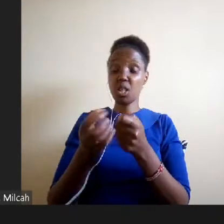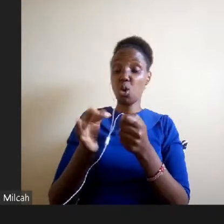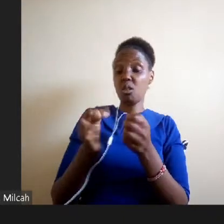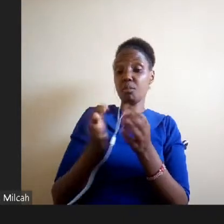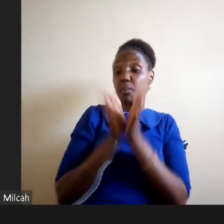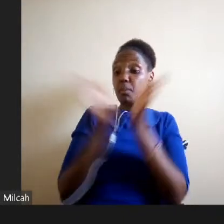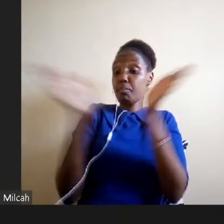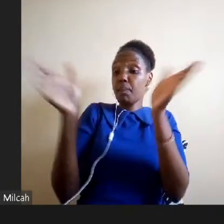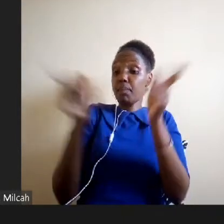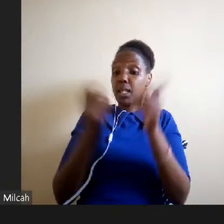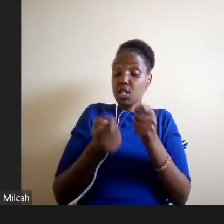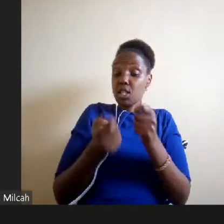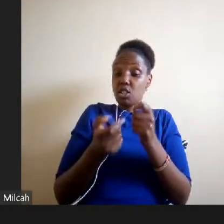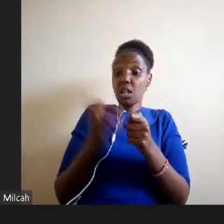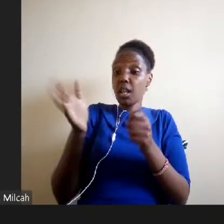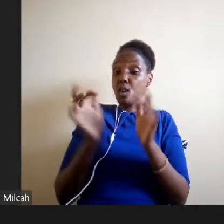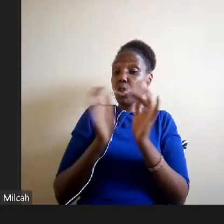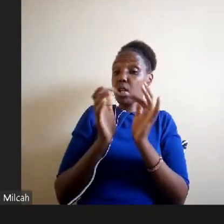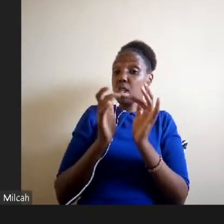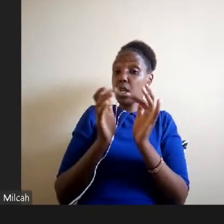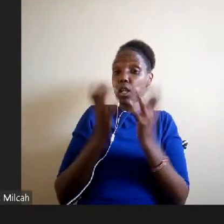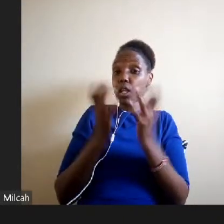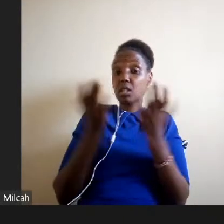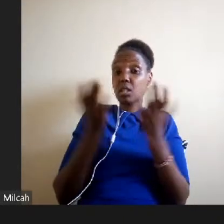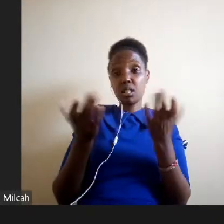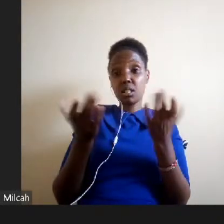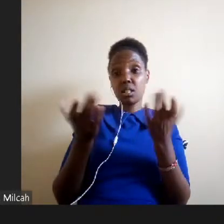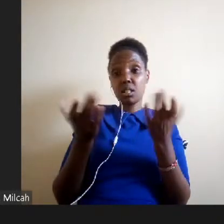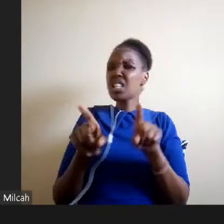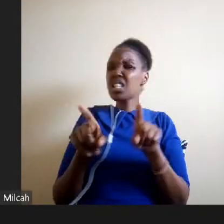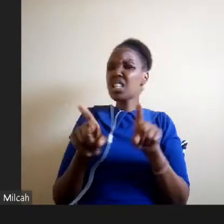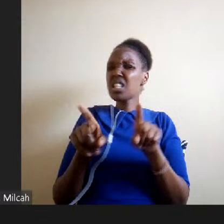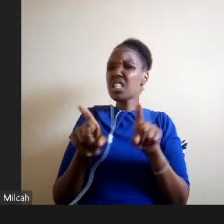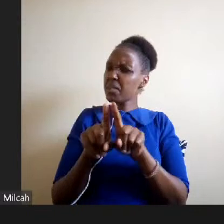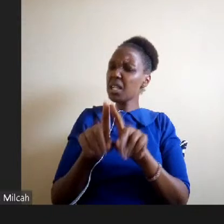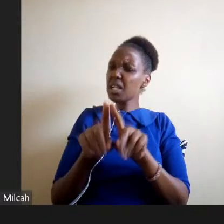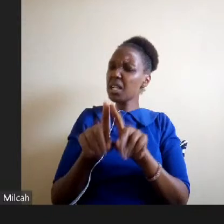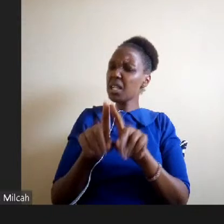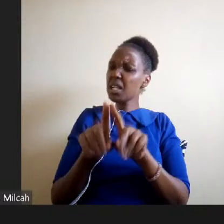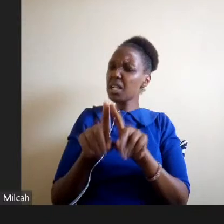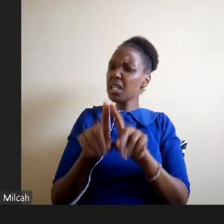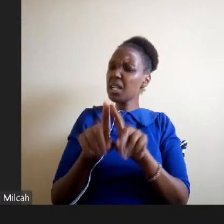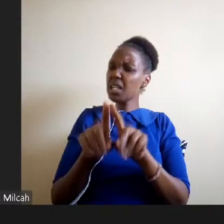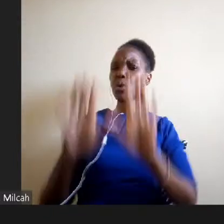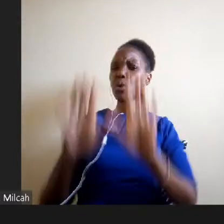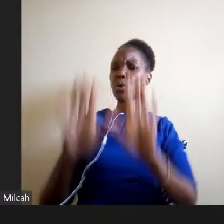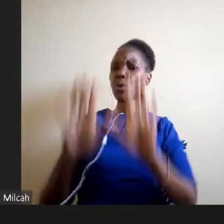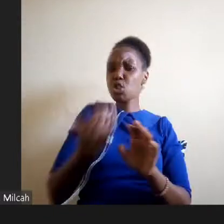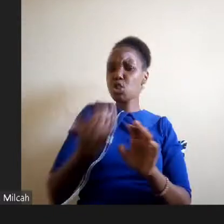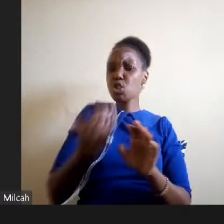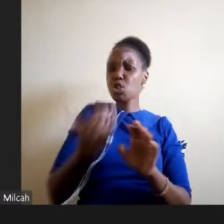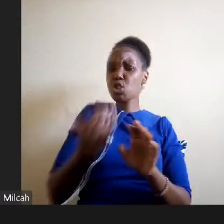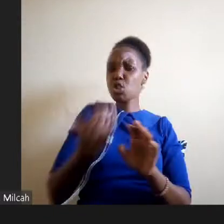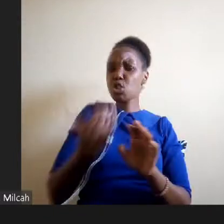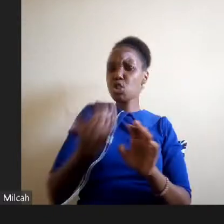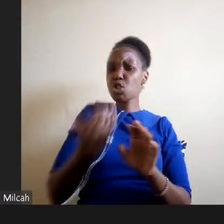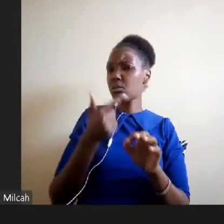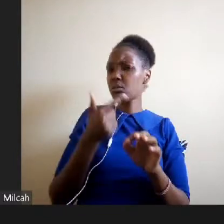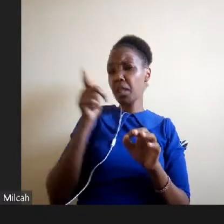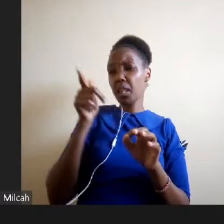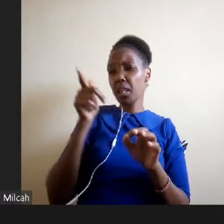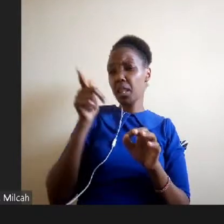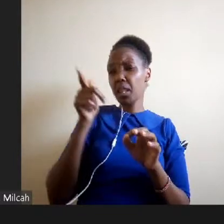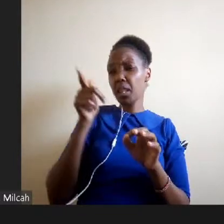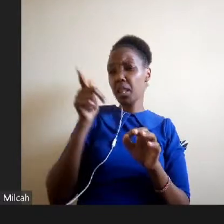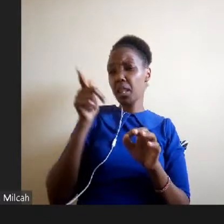over the internet. And so it is really important that children who are bullied online to know